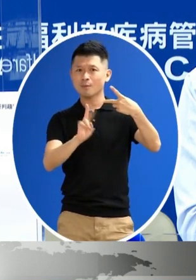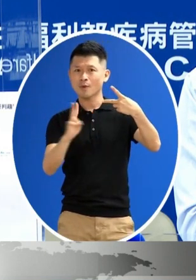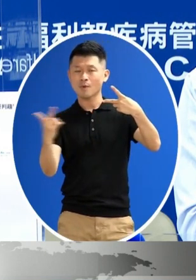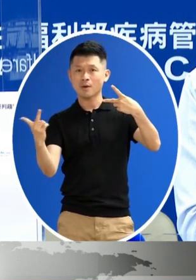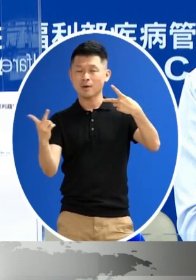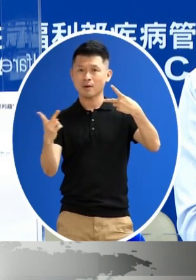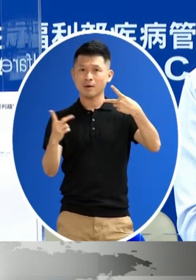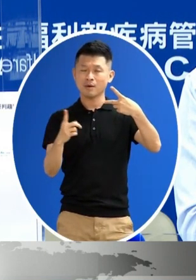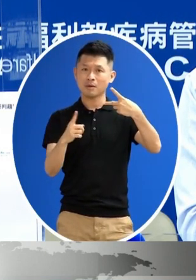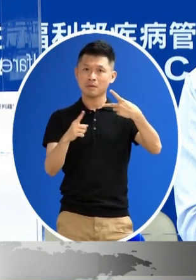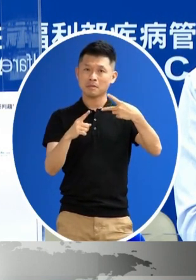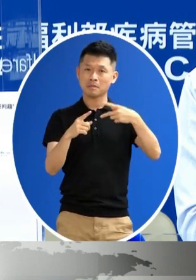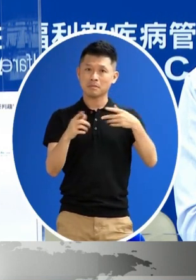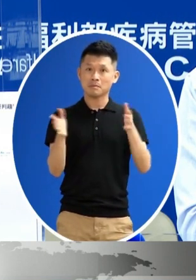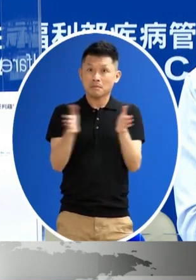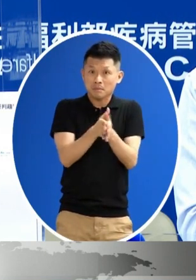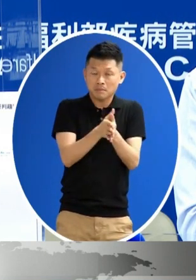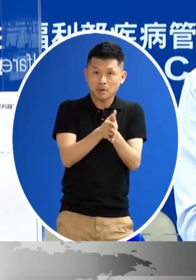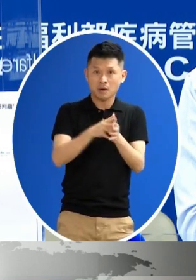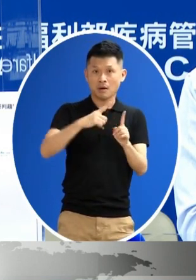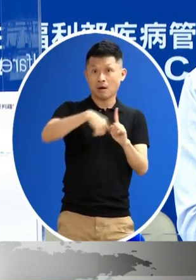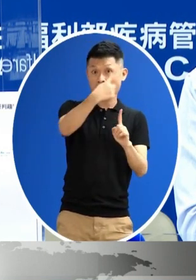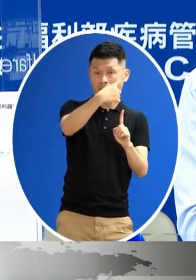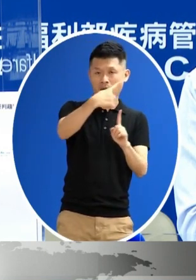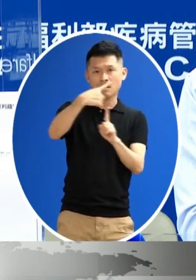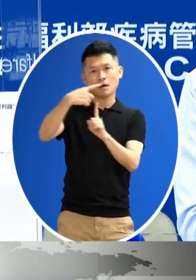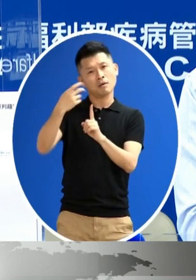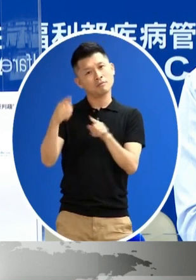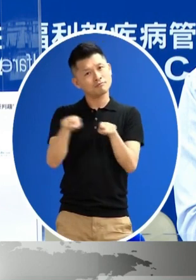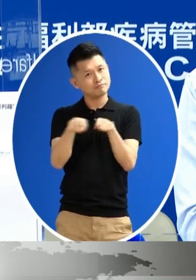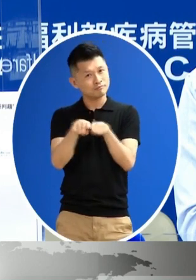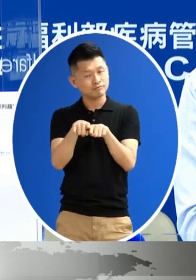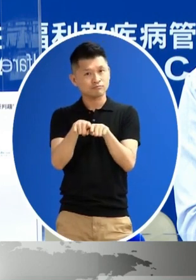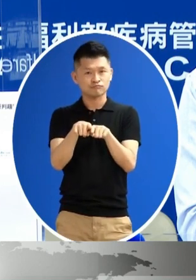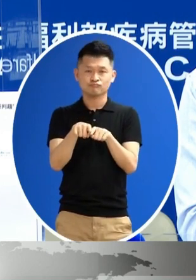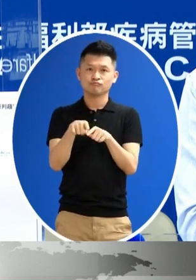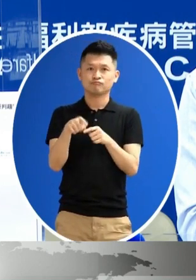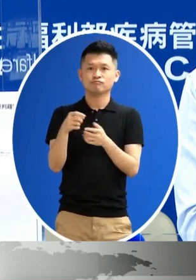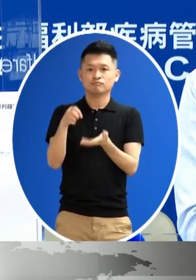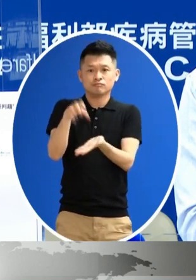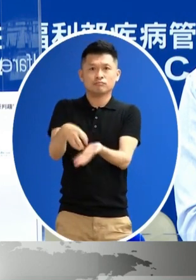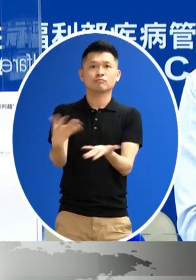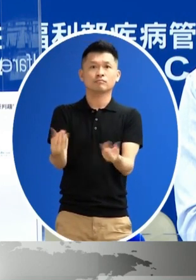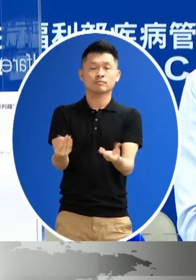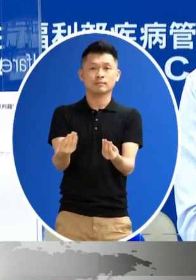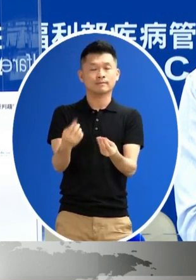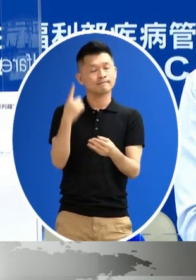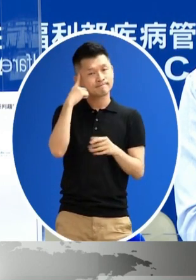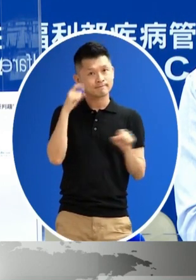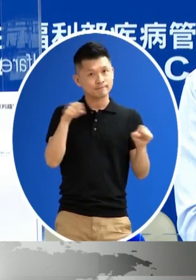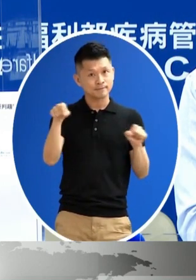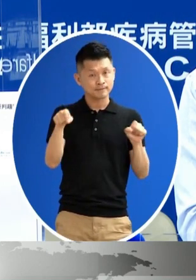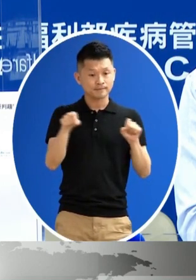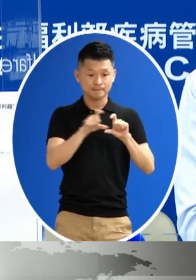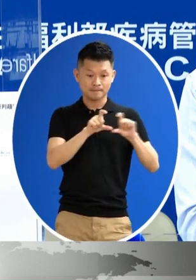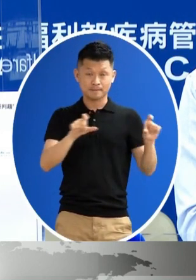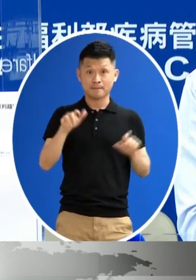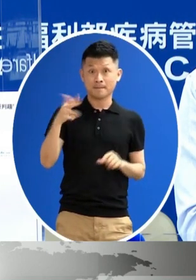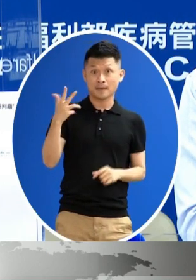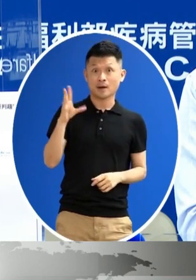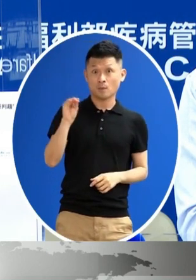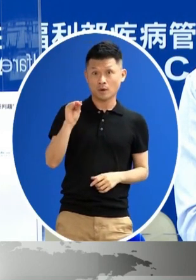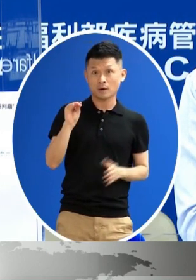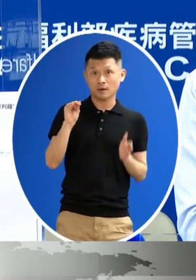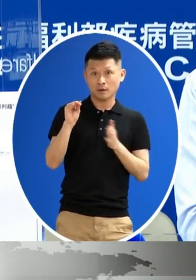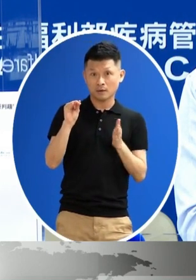first dose of Moderna with a second dose of another brand, on whether that produces a similar or better protective effect. Since